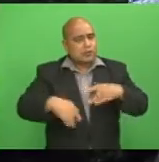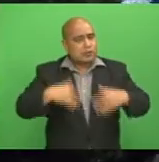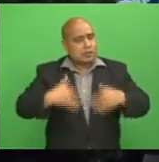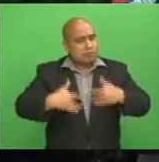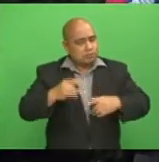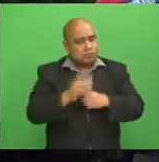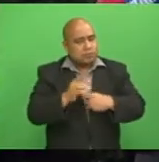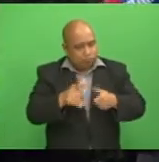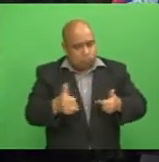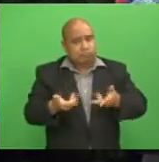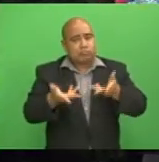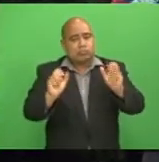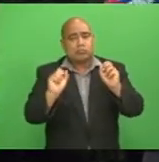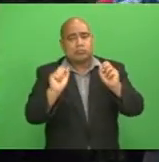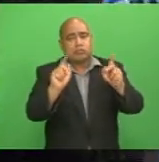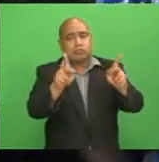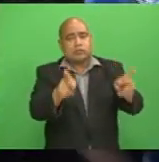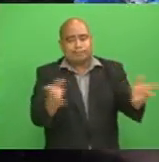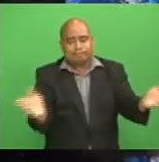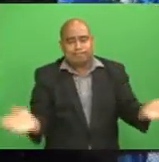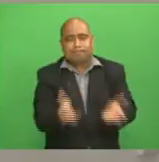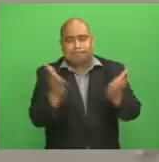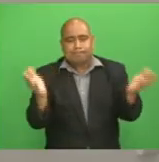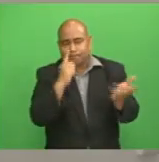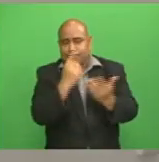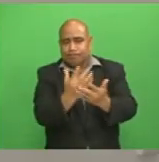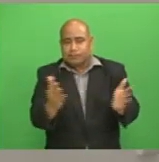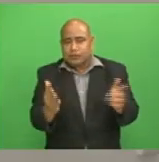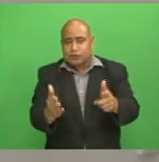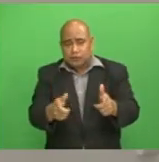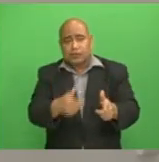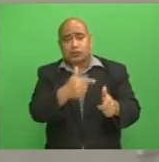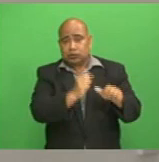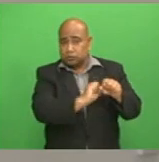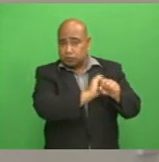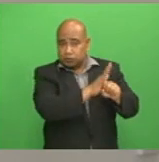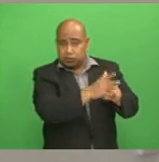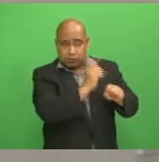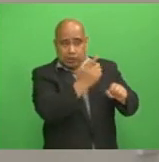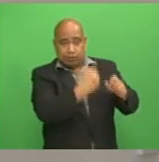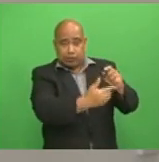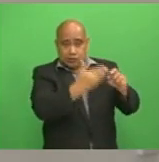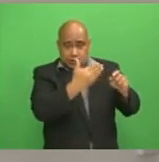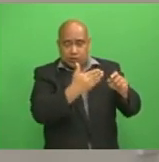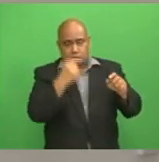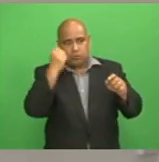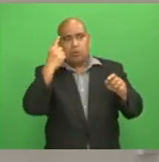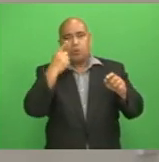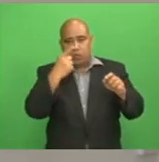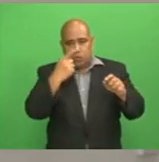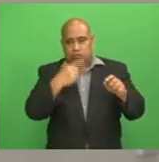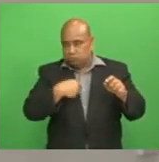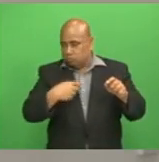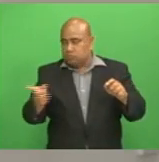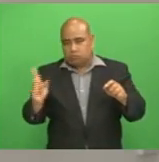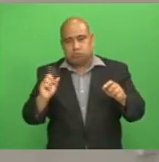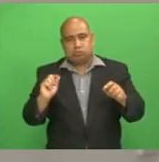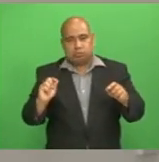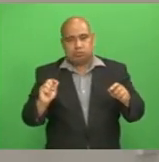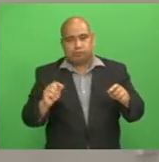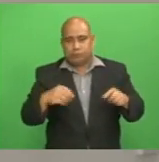for Fiji. One good thing that's come out of COVID is that realization that food is a